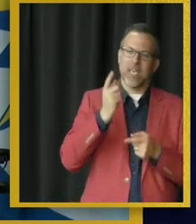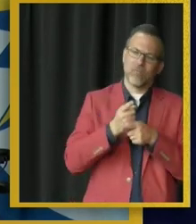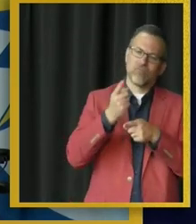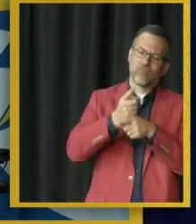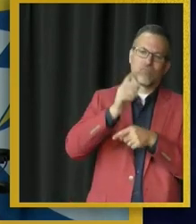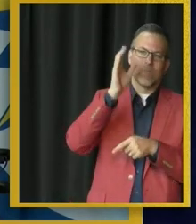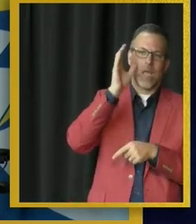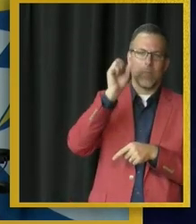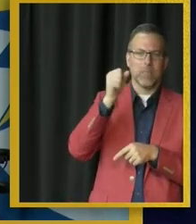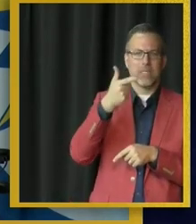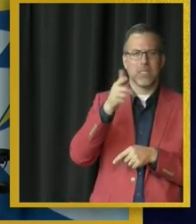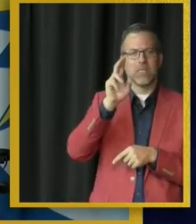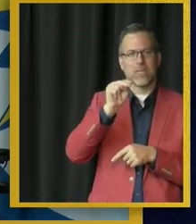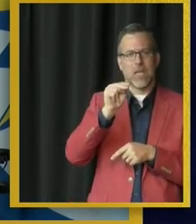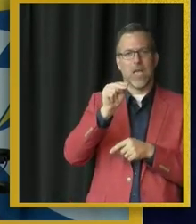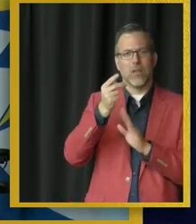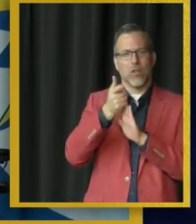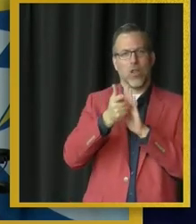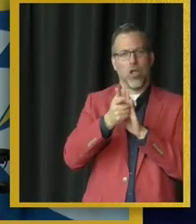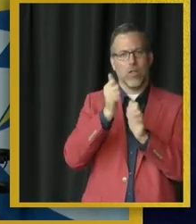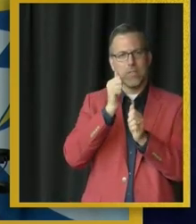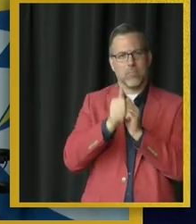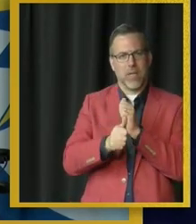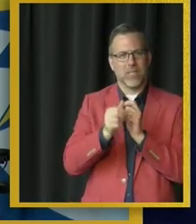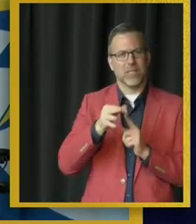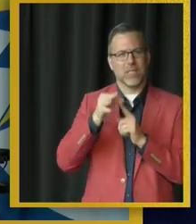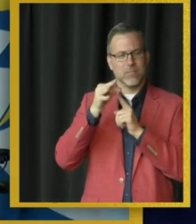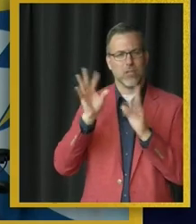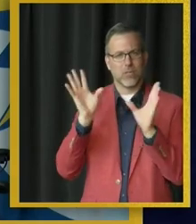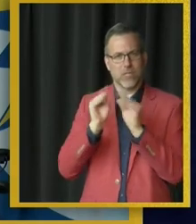legislation passed this summer at the special session.